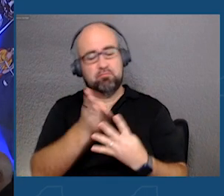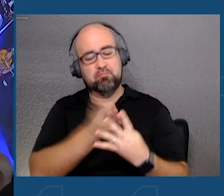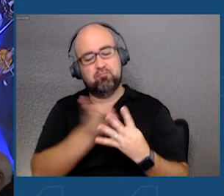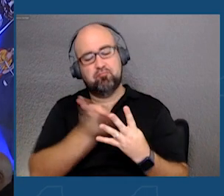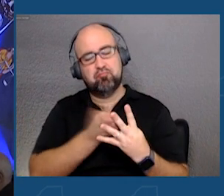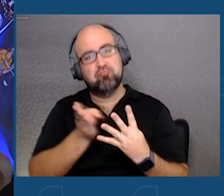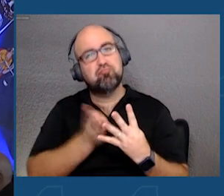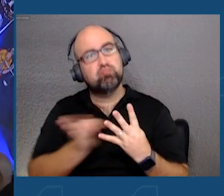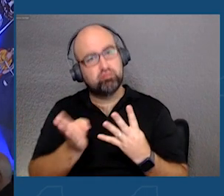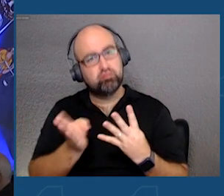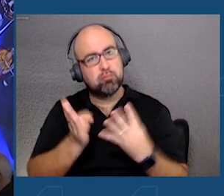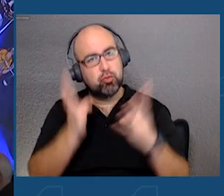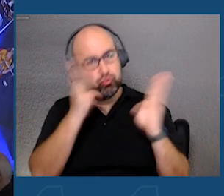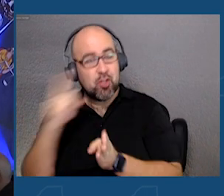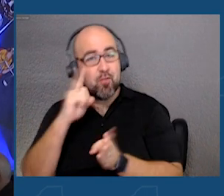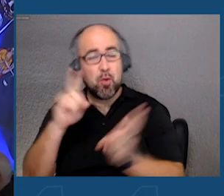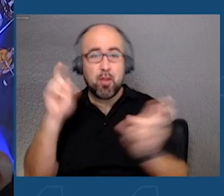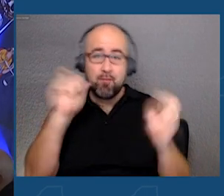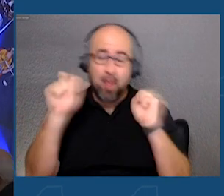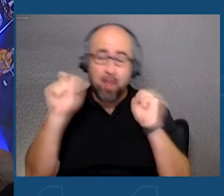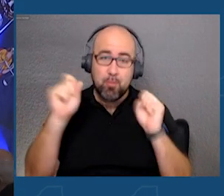these vibrant 24/7